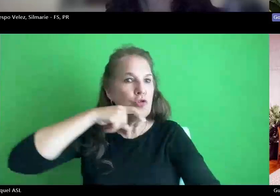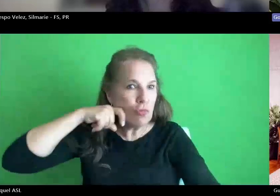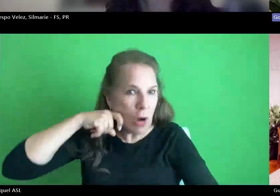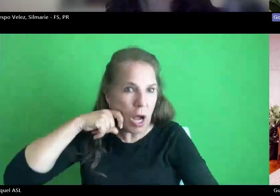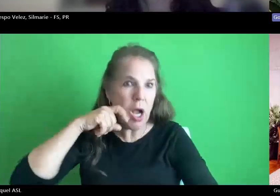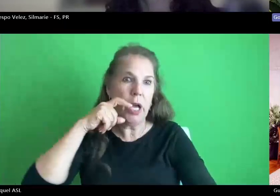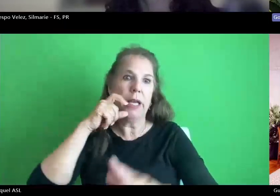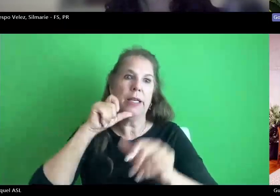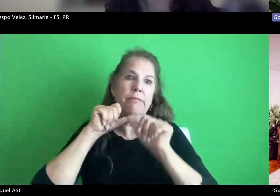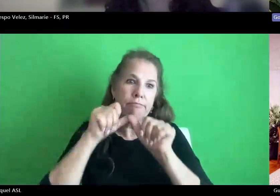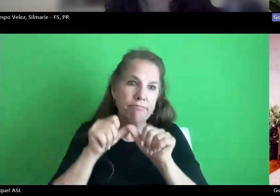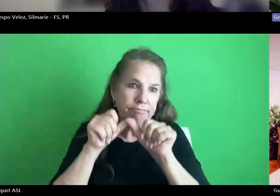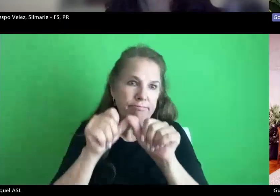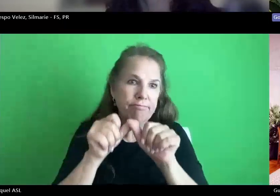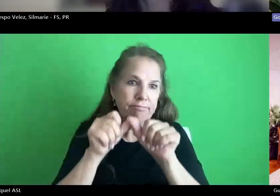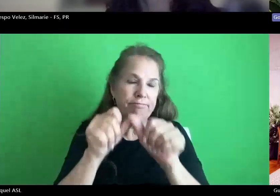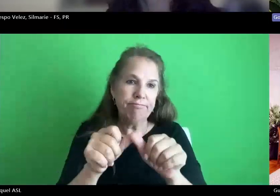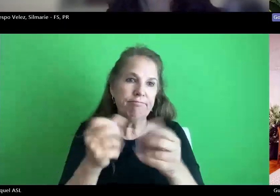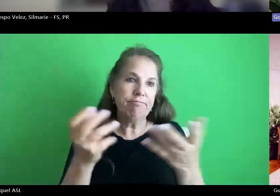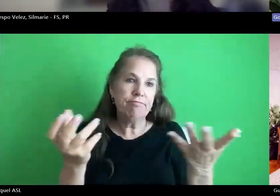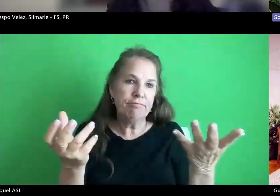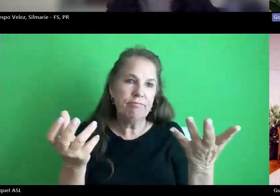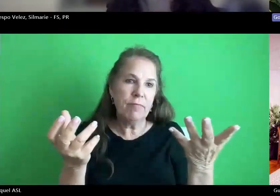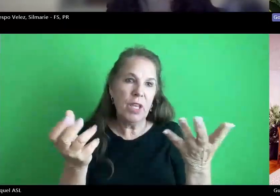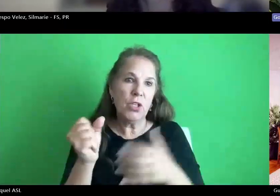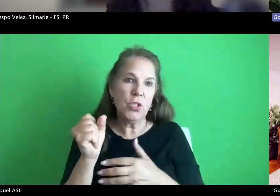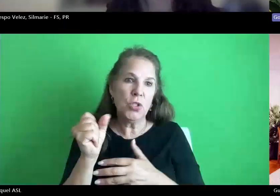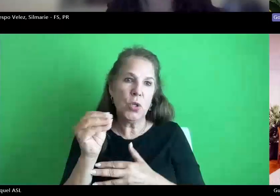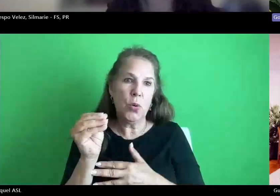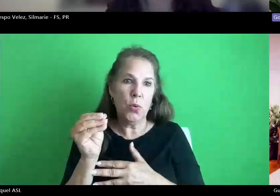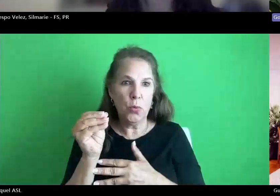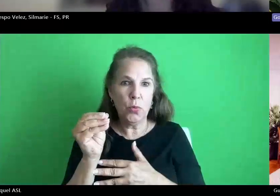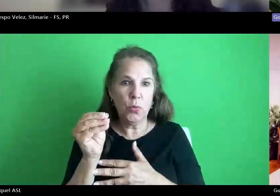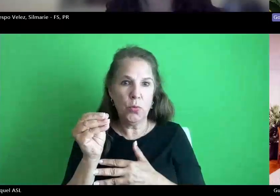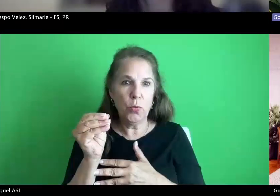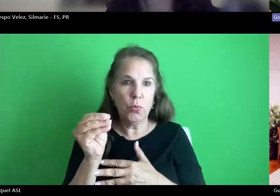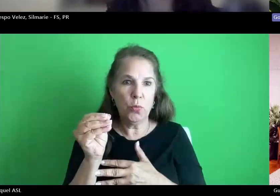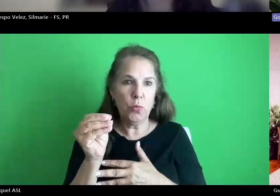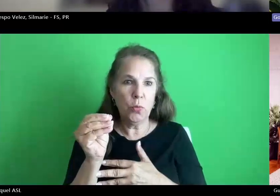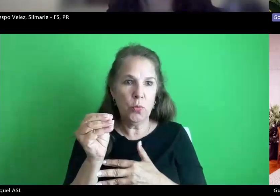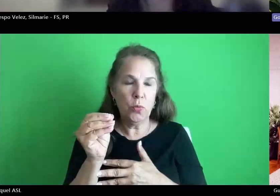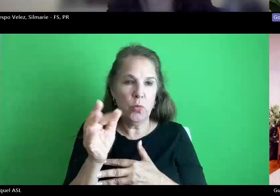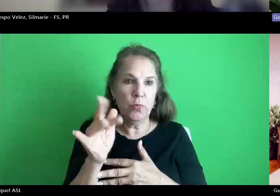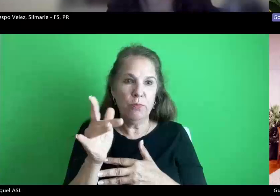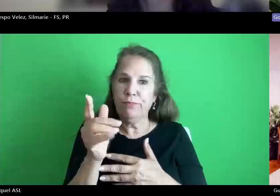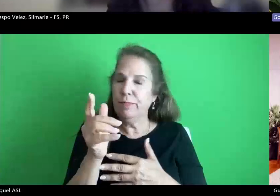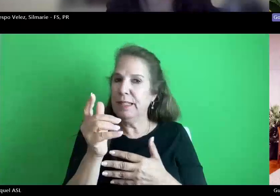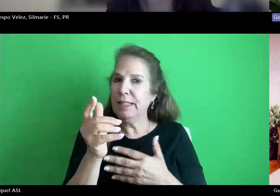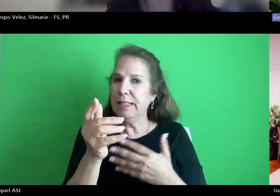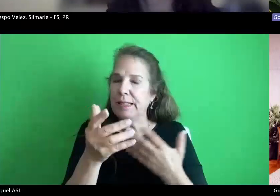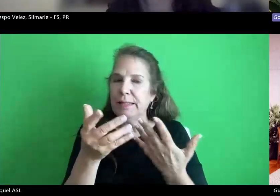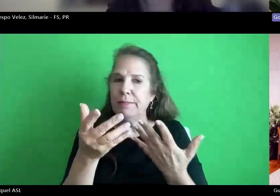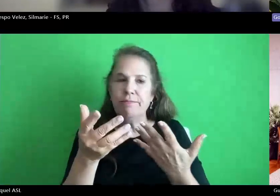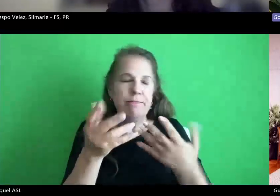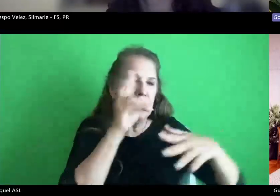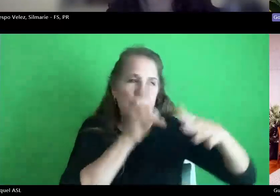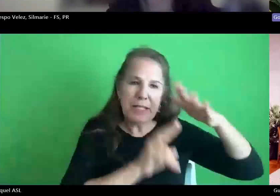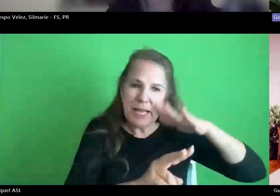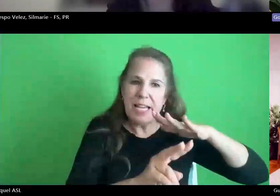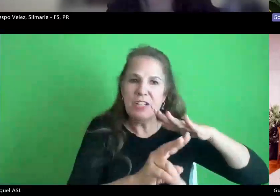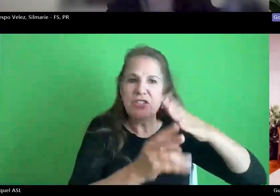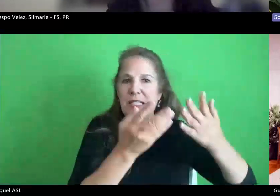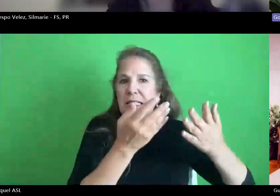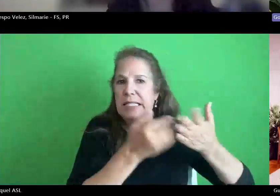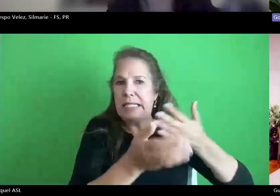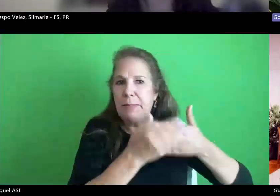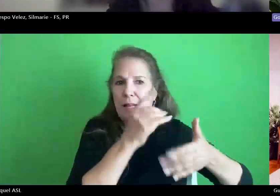of things. And so regardless of what the projections might